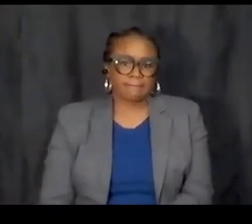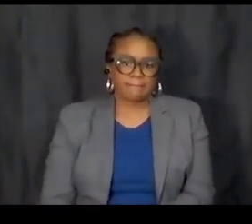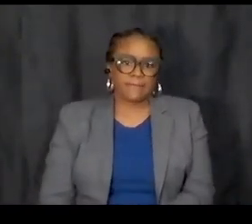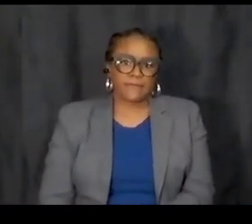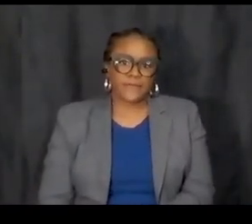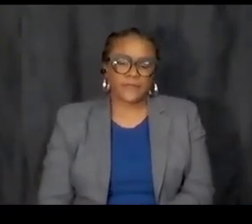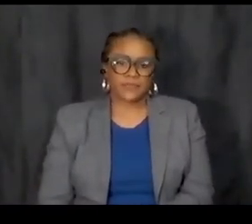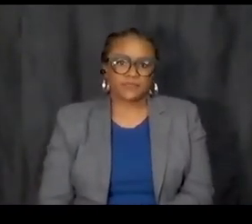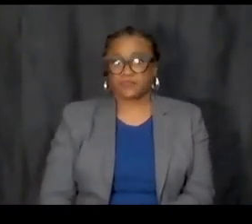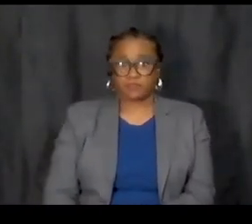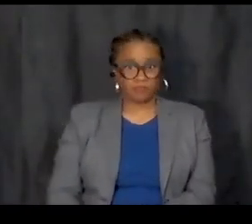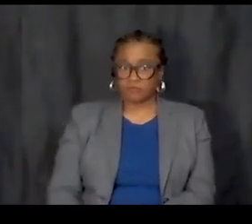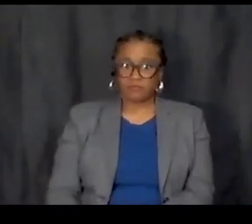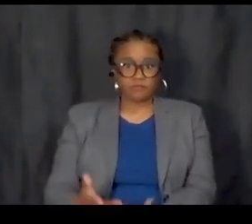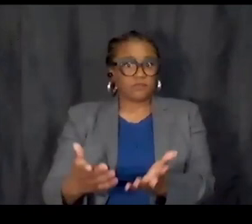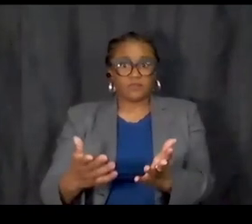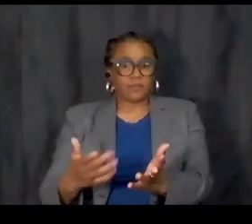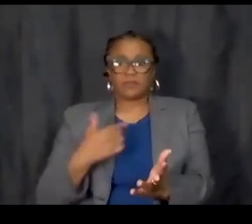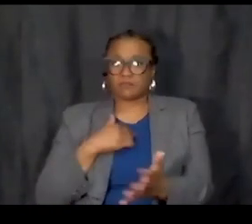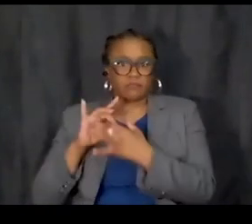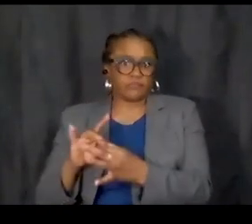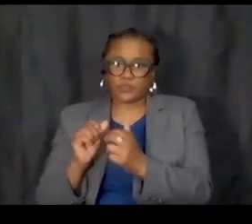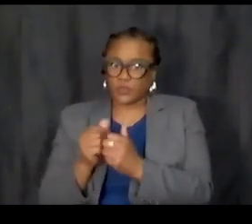Yeah, that I resonate with all of those